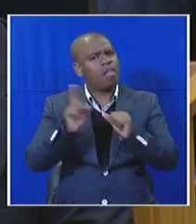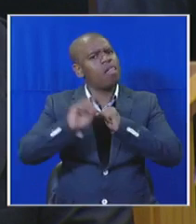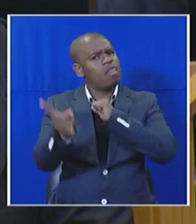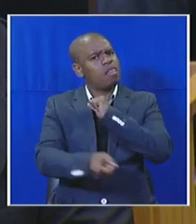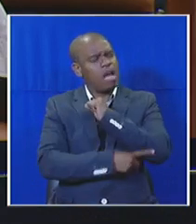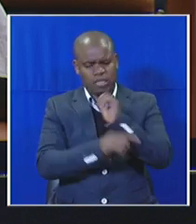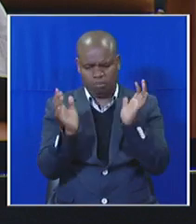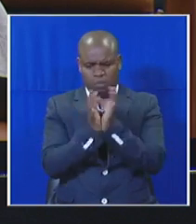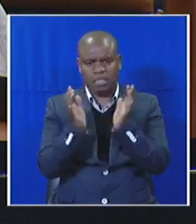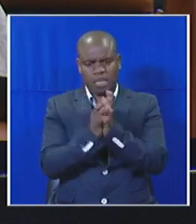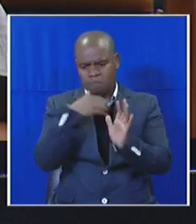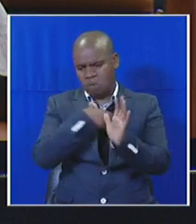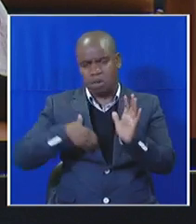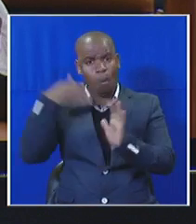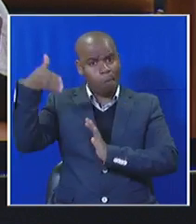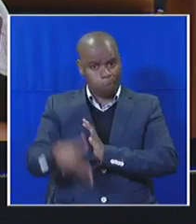Speaker. members,